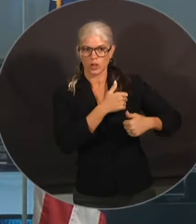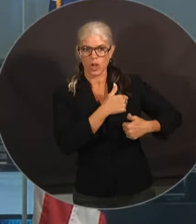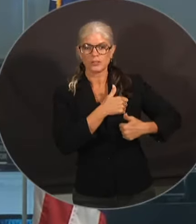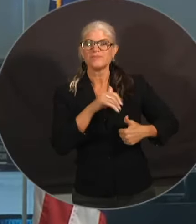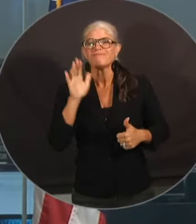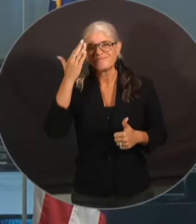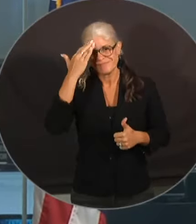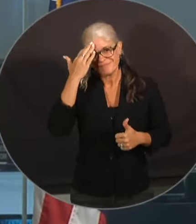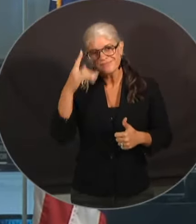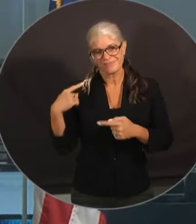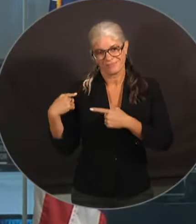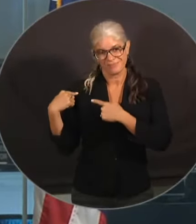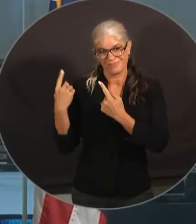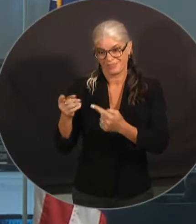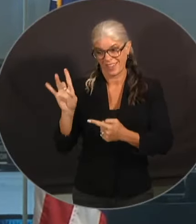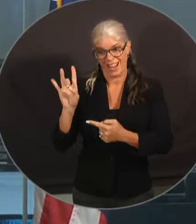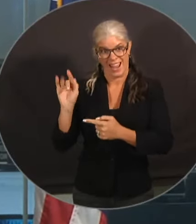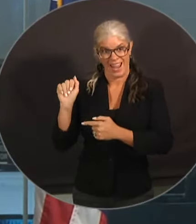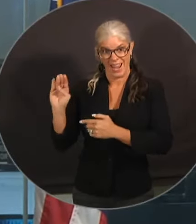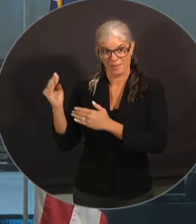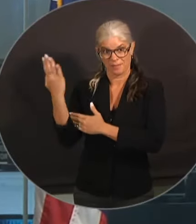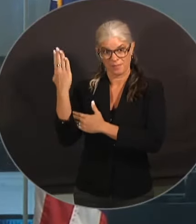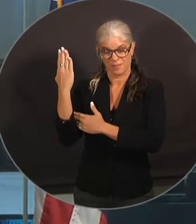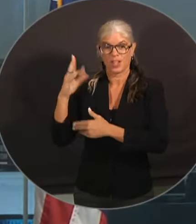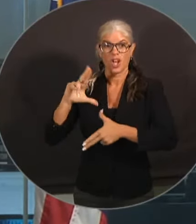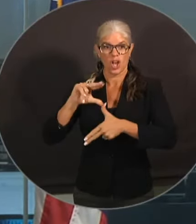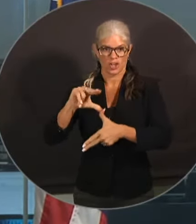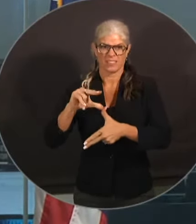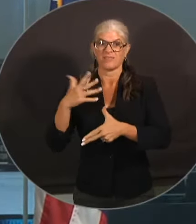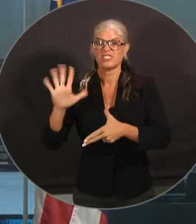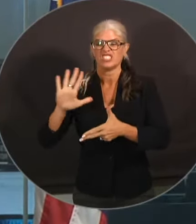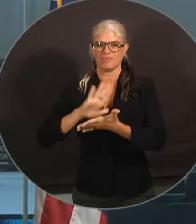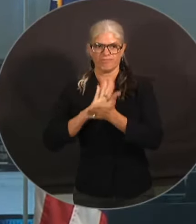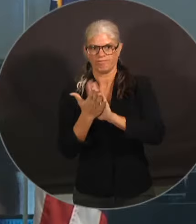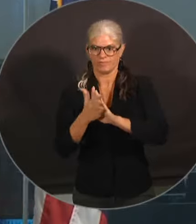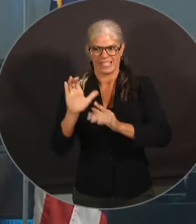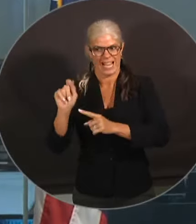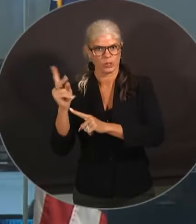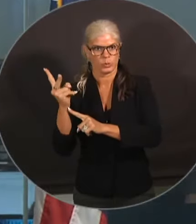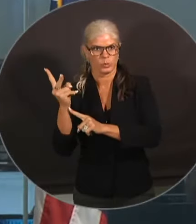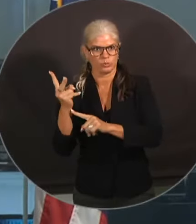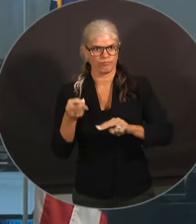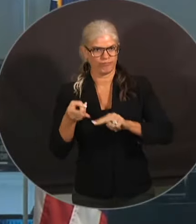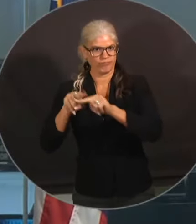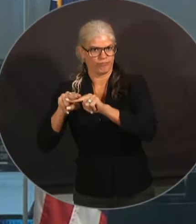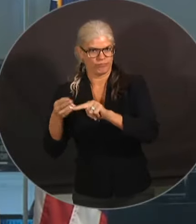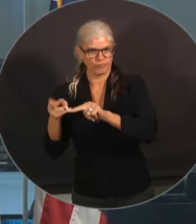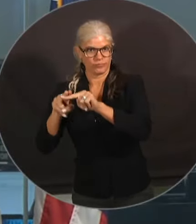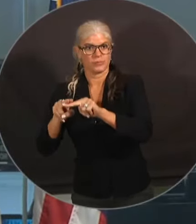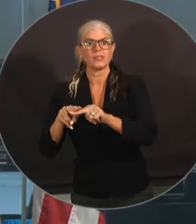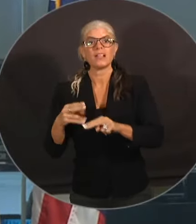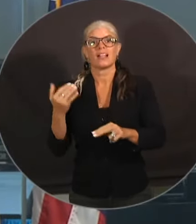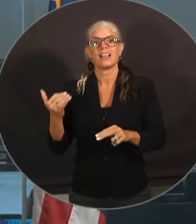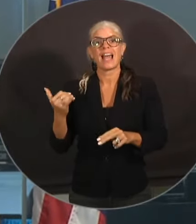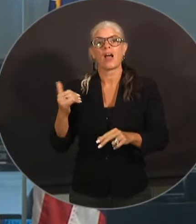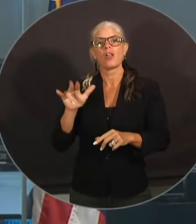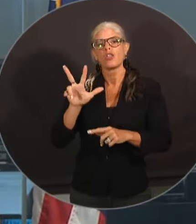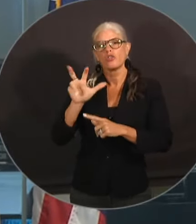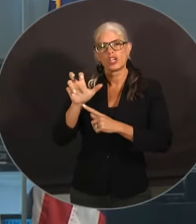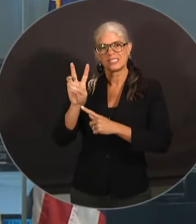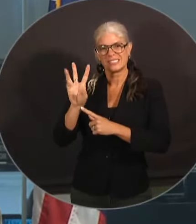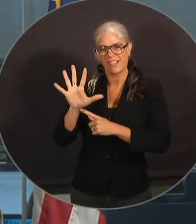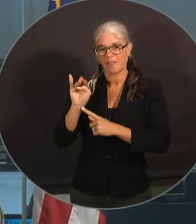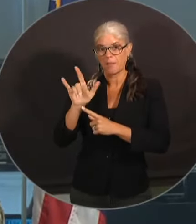8 a.m., Hurricane Helene is now a Category 2 hurricane. It is located 365 miles south